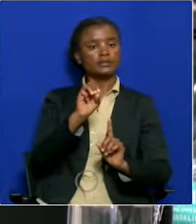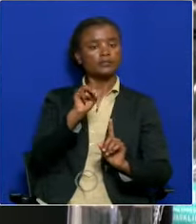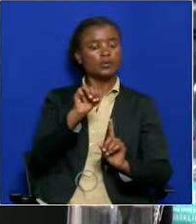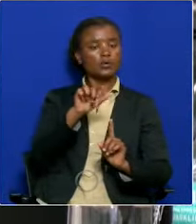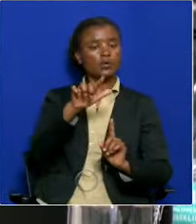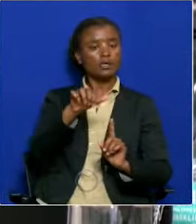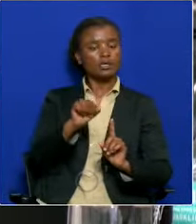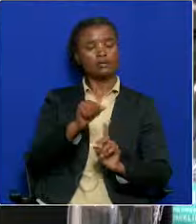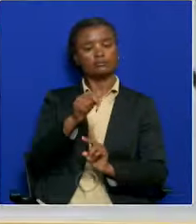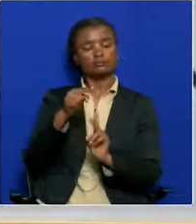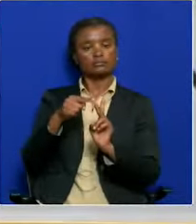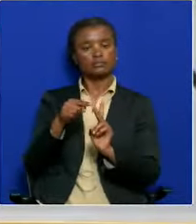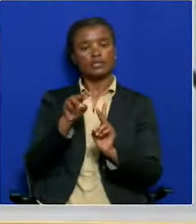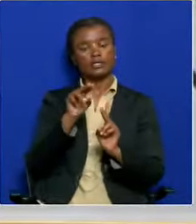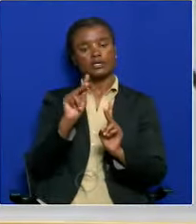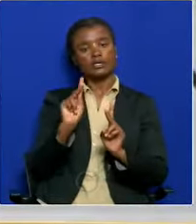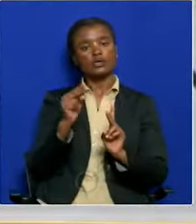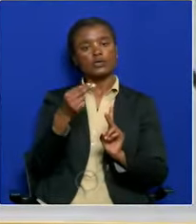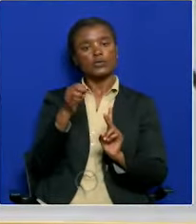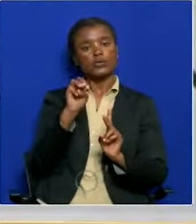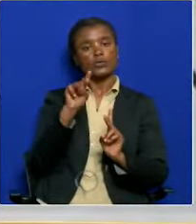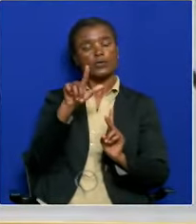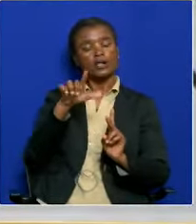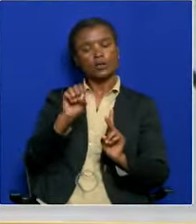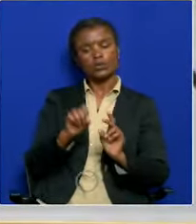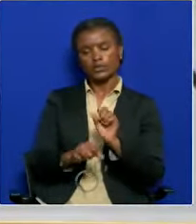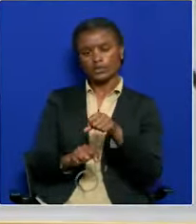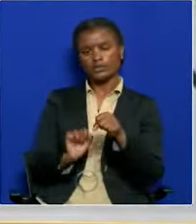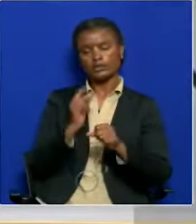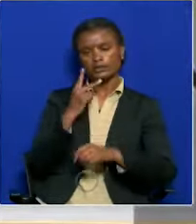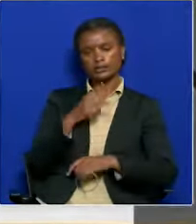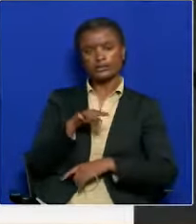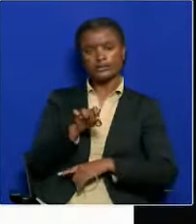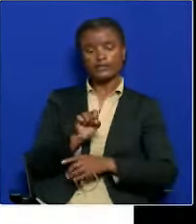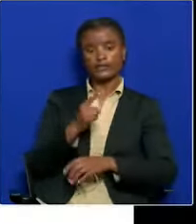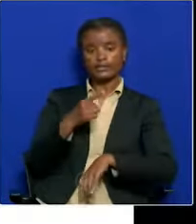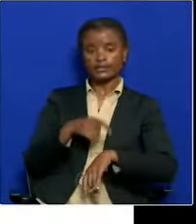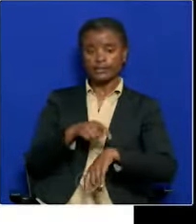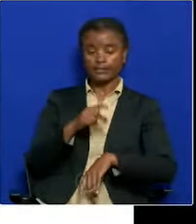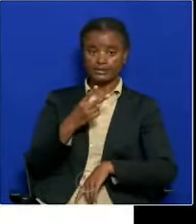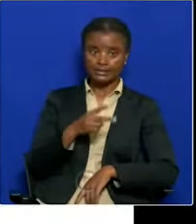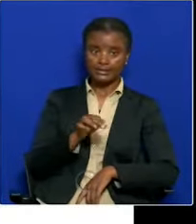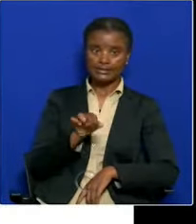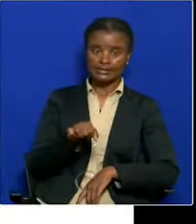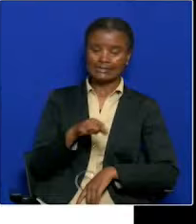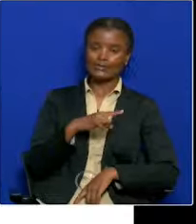Yes, I've seen it. This was the first time I saw it. That is why I asked, is it true?